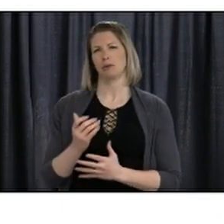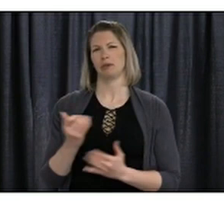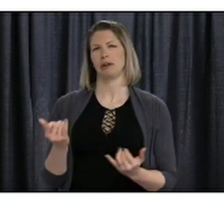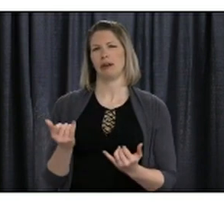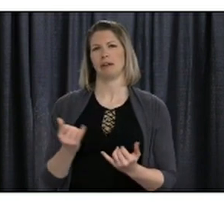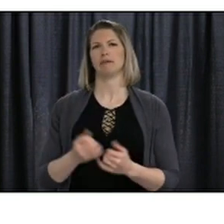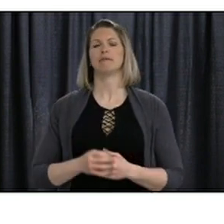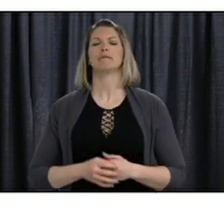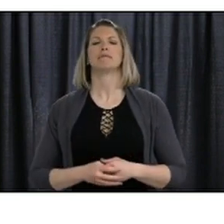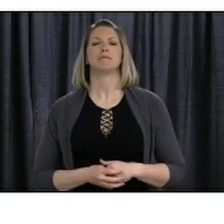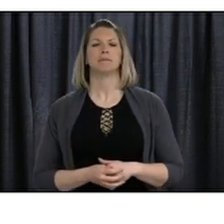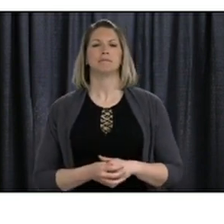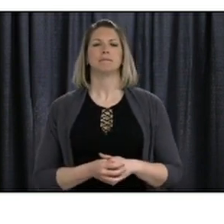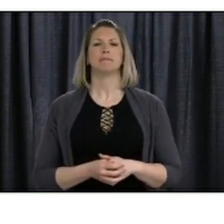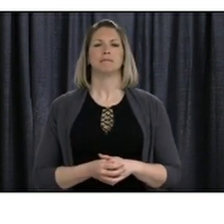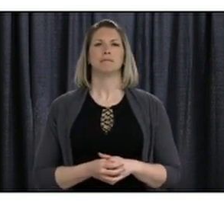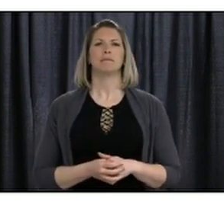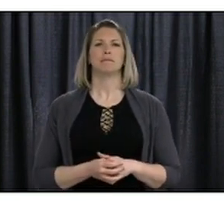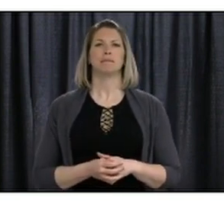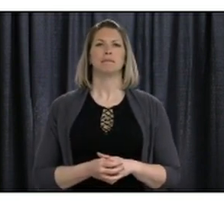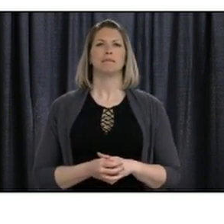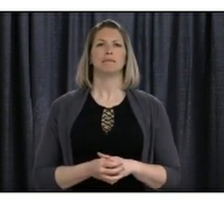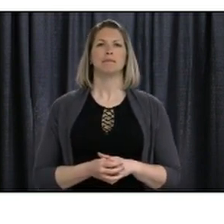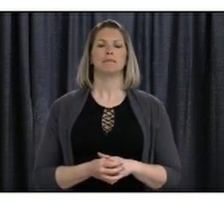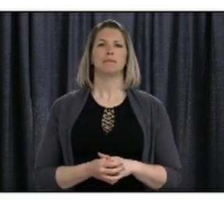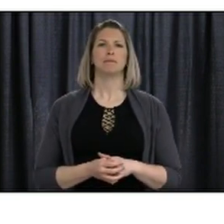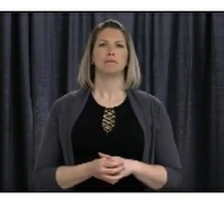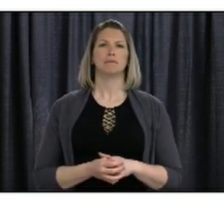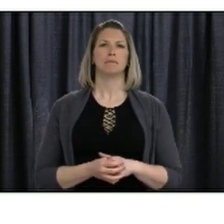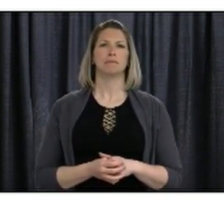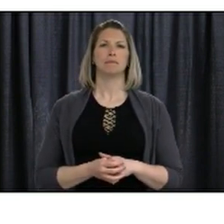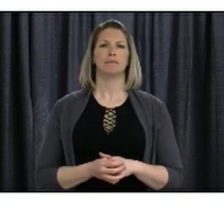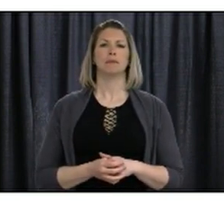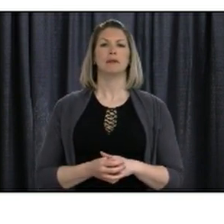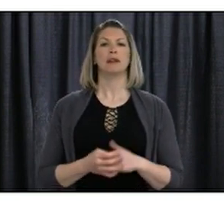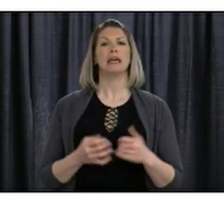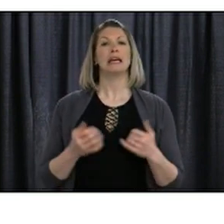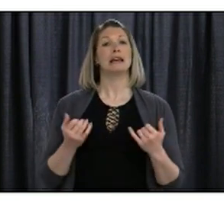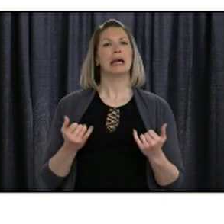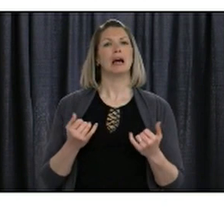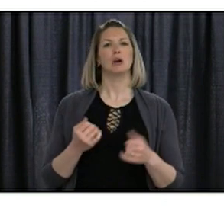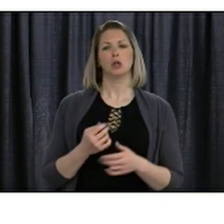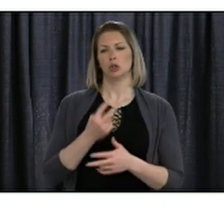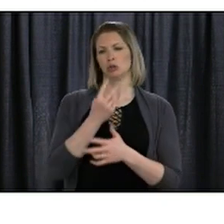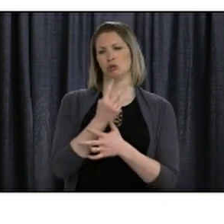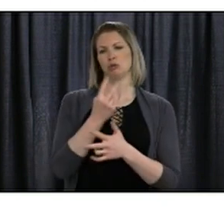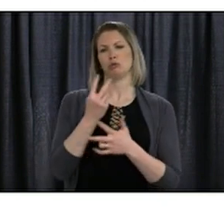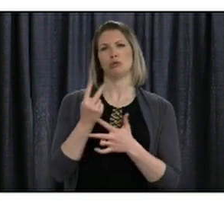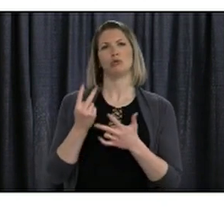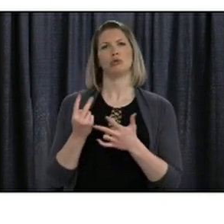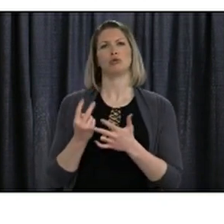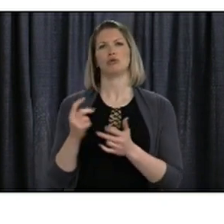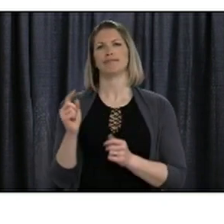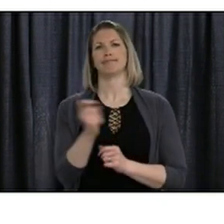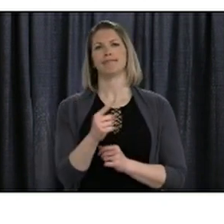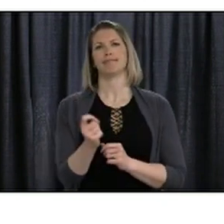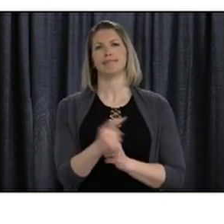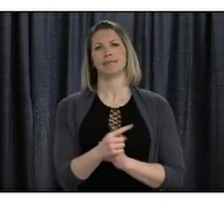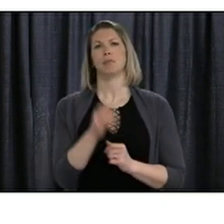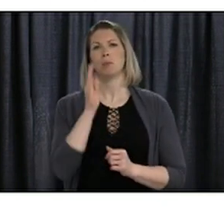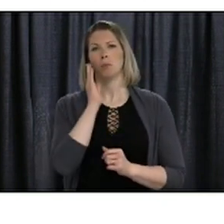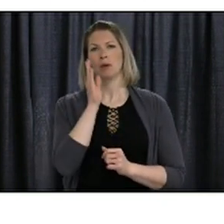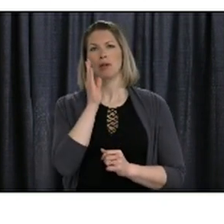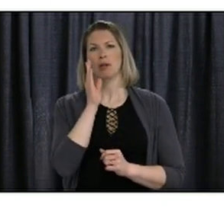reporter will have the opportunity to ask two questions and one follow-up. We suggest that you not ask rumor-based questions. The purpose of these